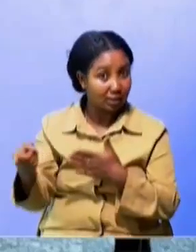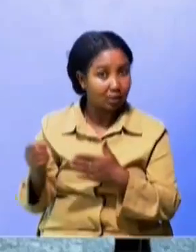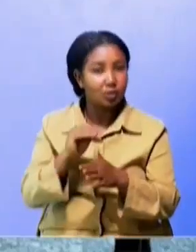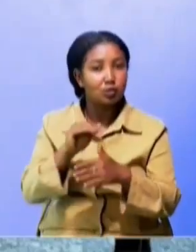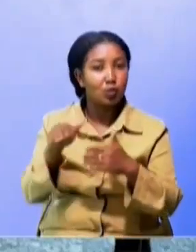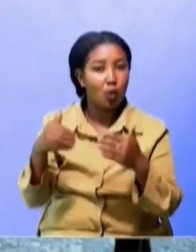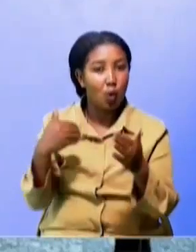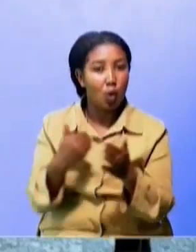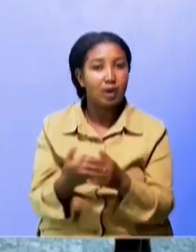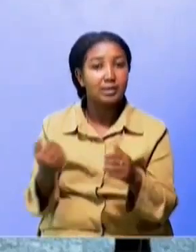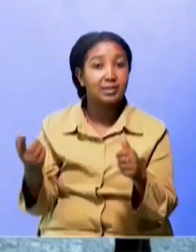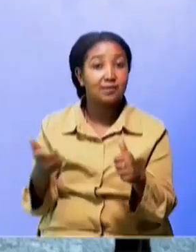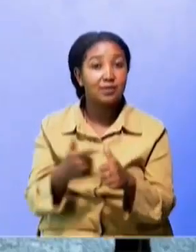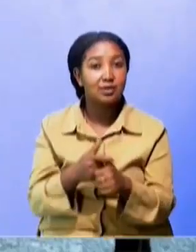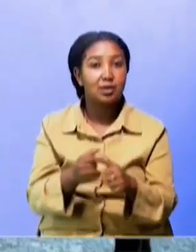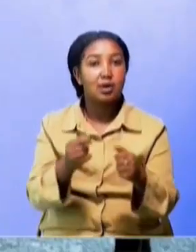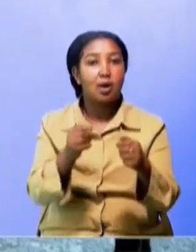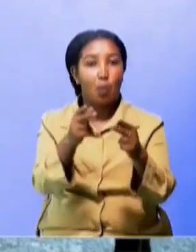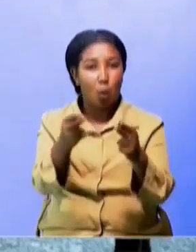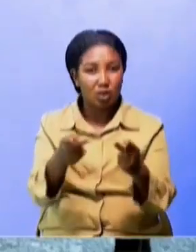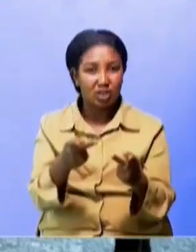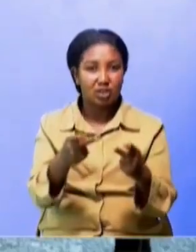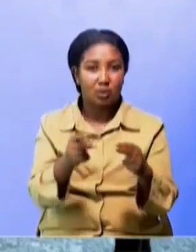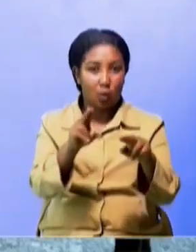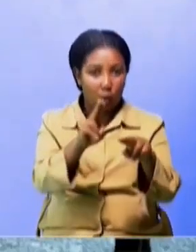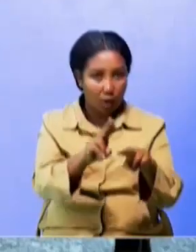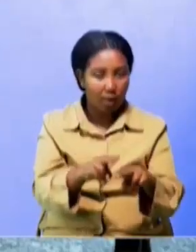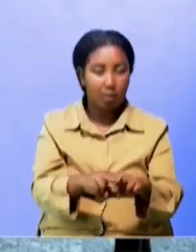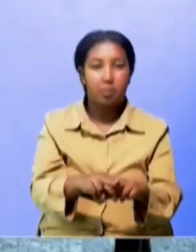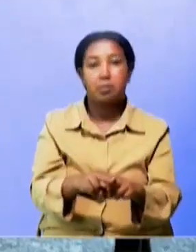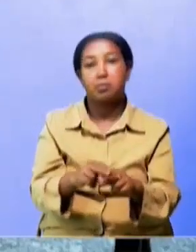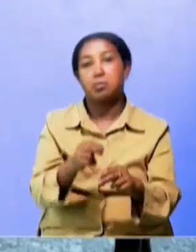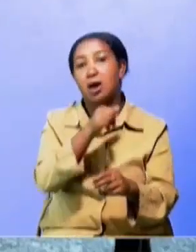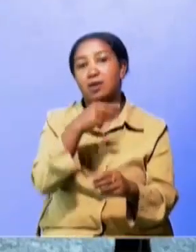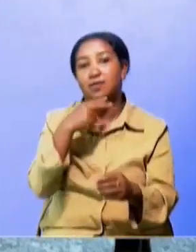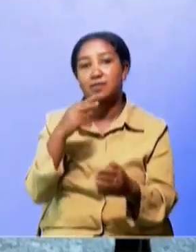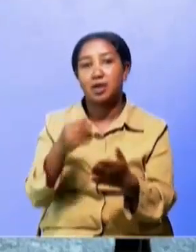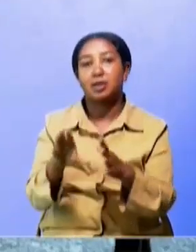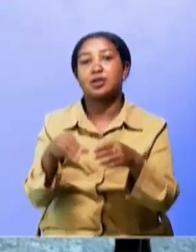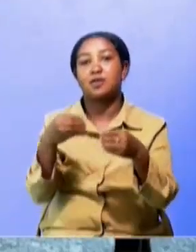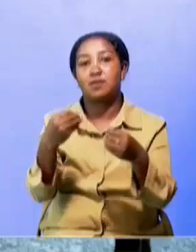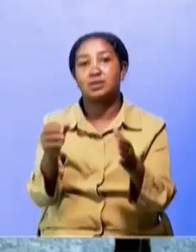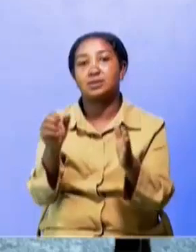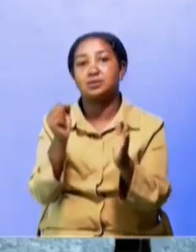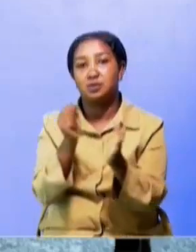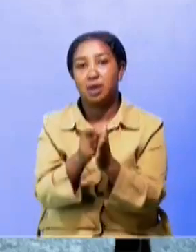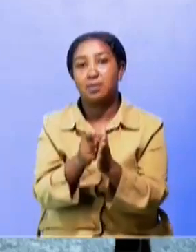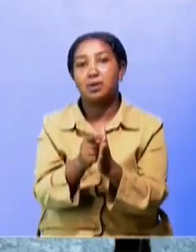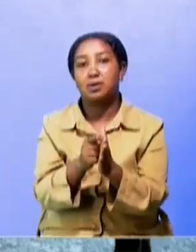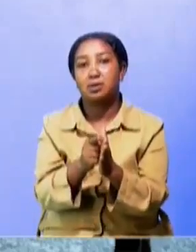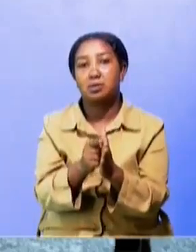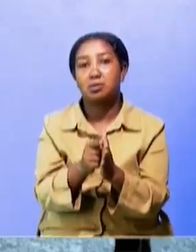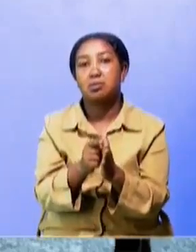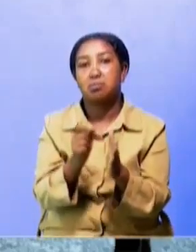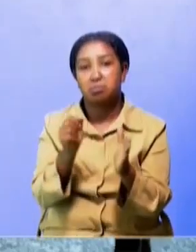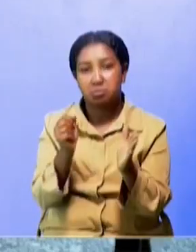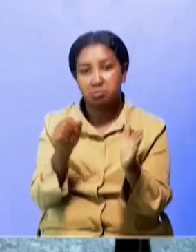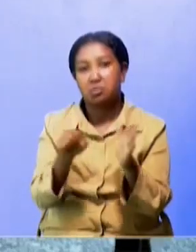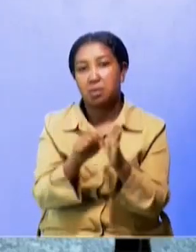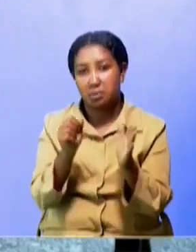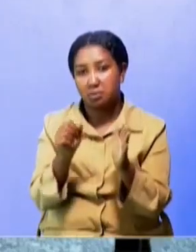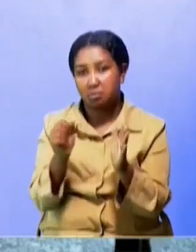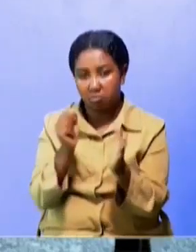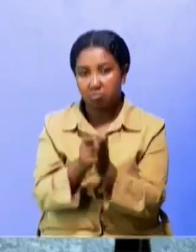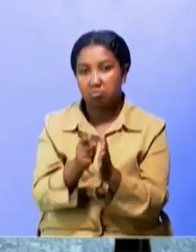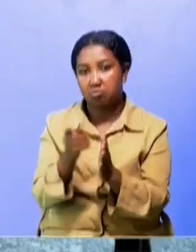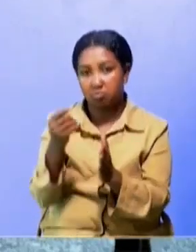are the first position of adverbs of frequency. So I've just given you here now the sample example. Always, sometimes, and